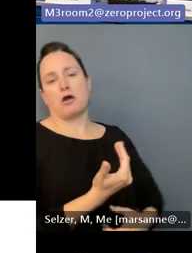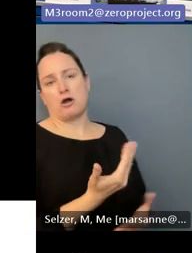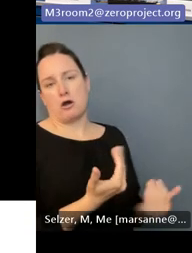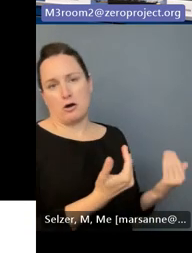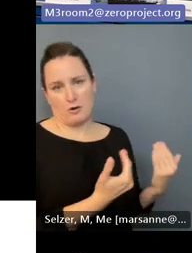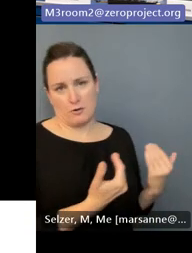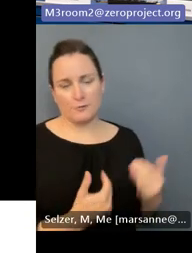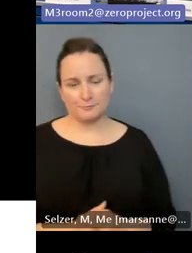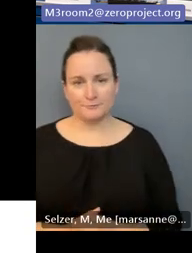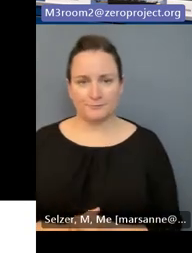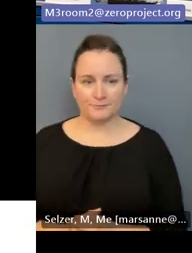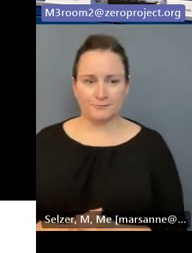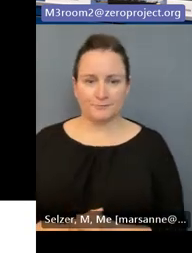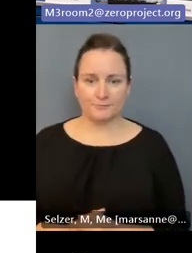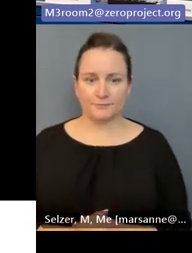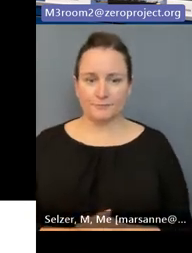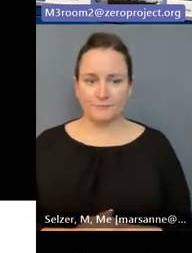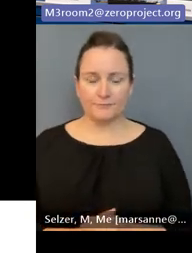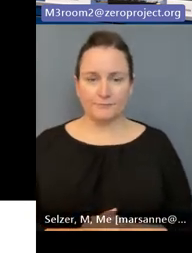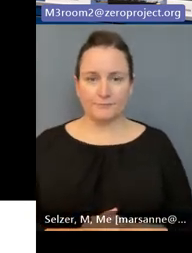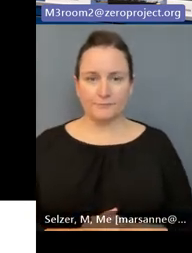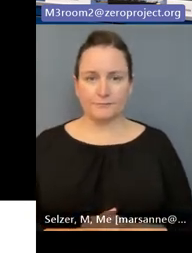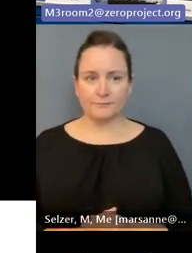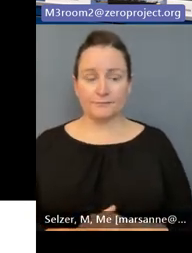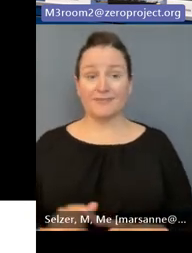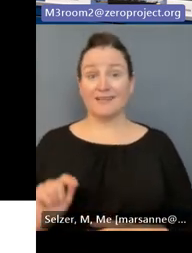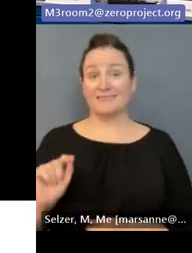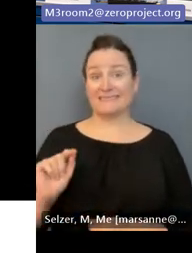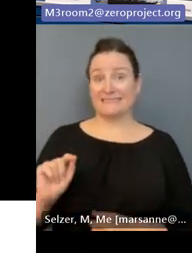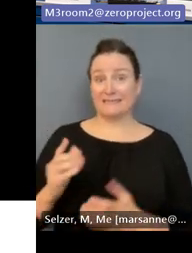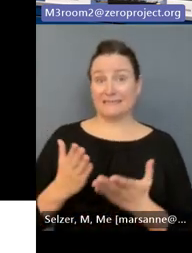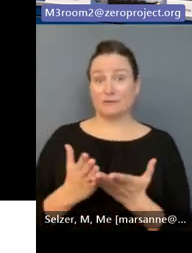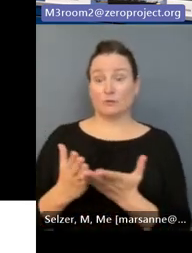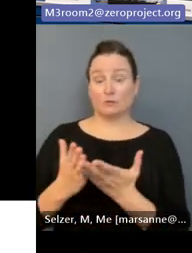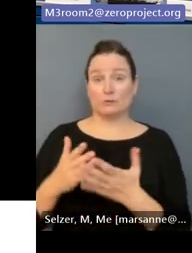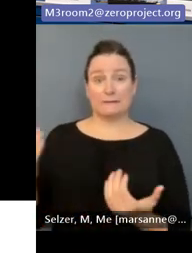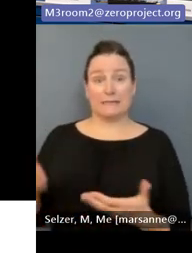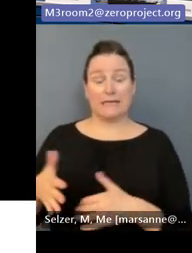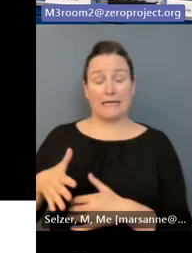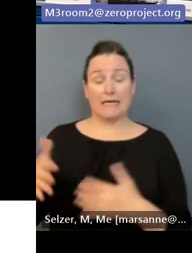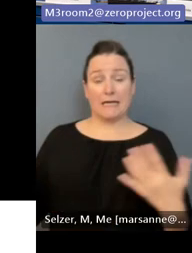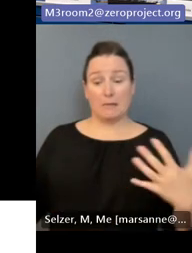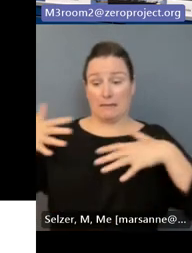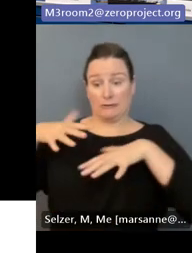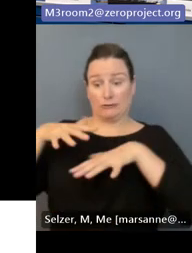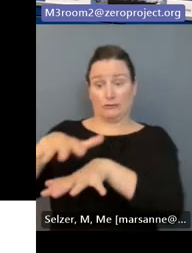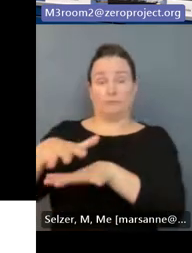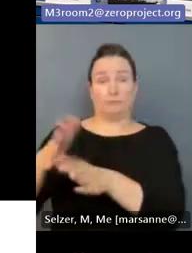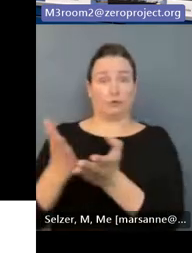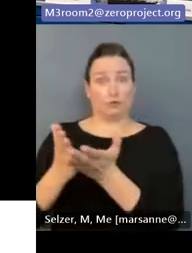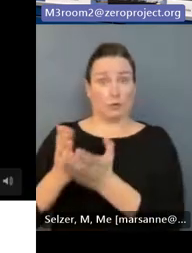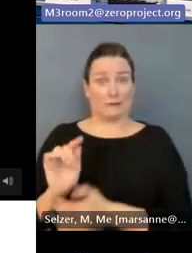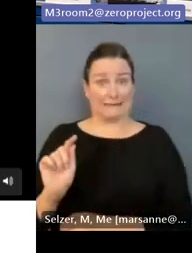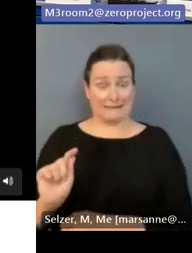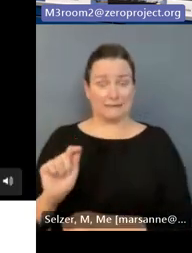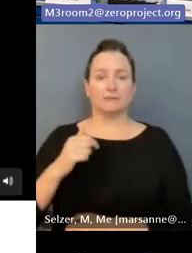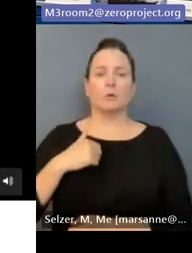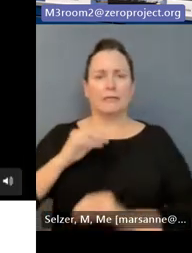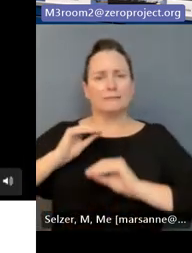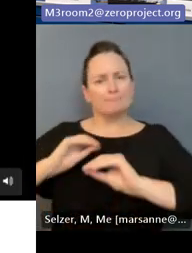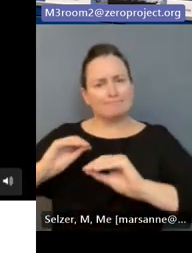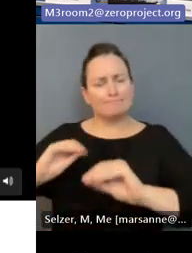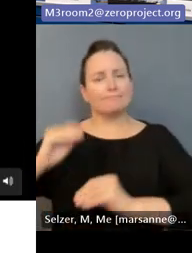Finally, to capacitate the mainstream schools further, we conduct awareness sessions as well. Now I have a video to share a story of a child who